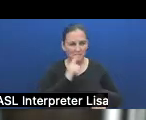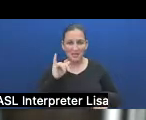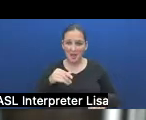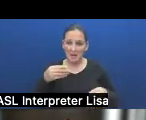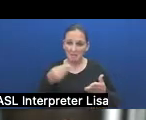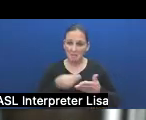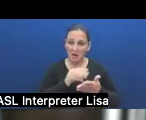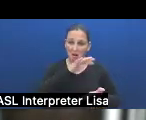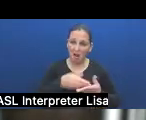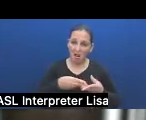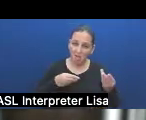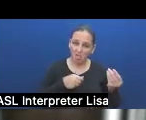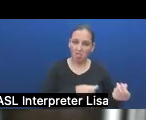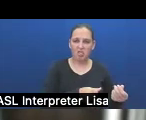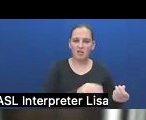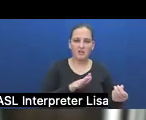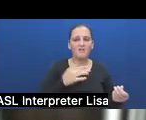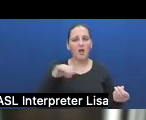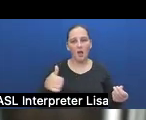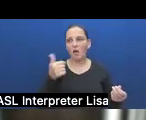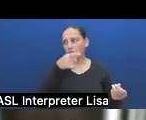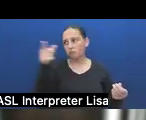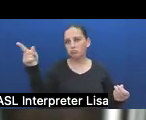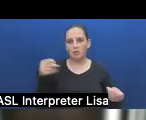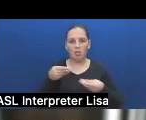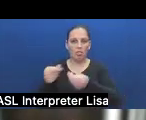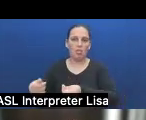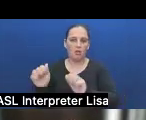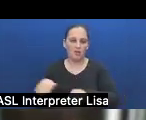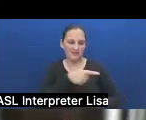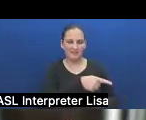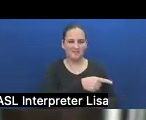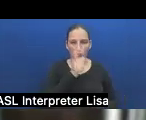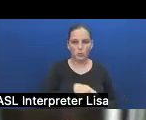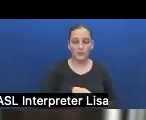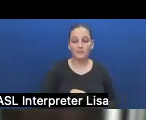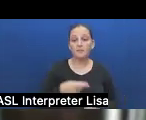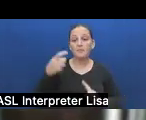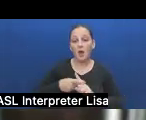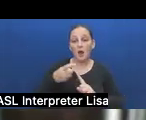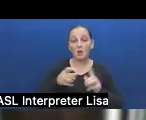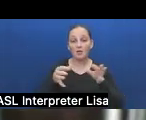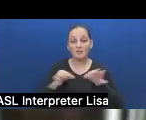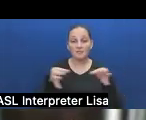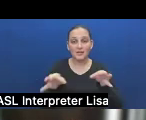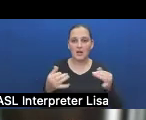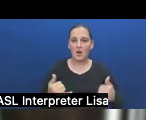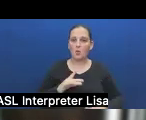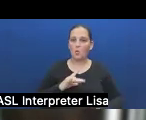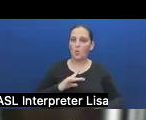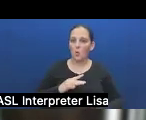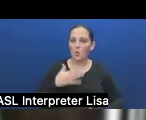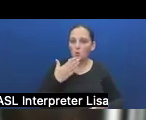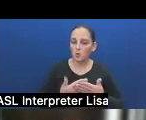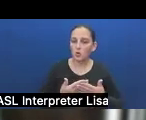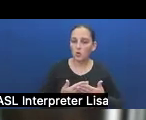money. We have other things we need to spend money on. And the auto captioning has gotten so good that I'm